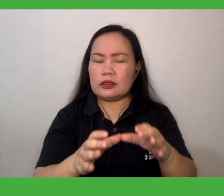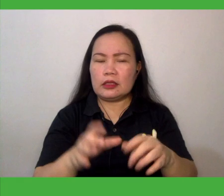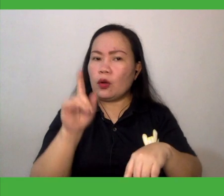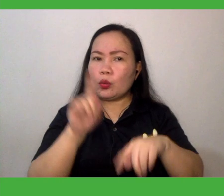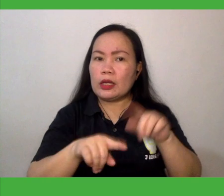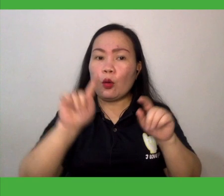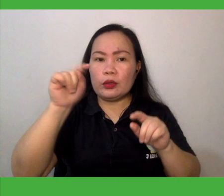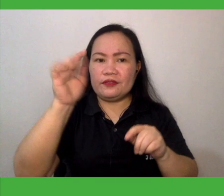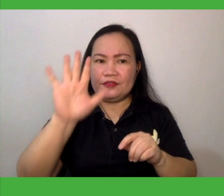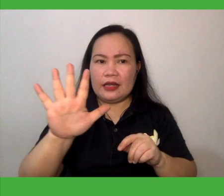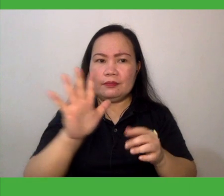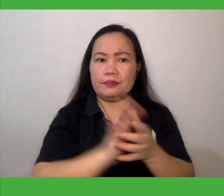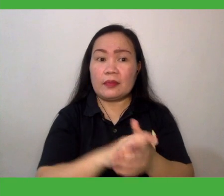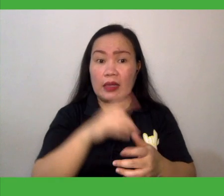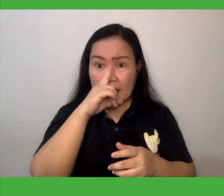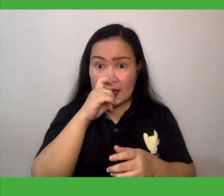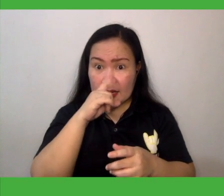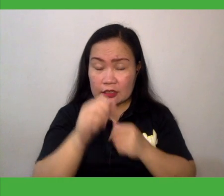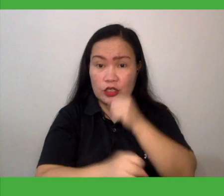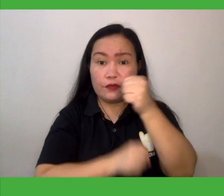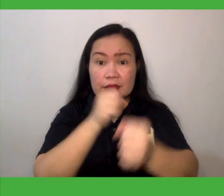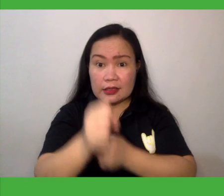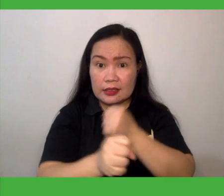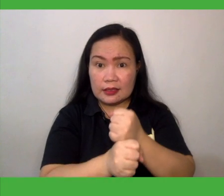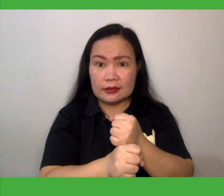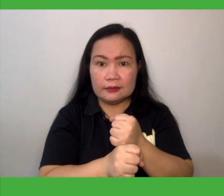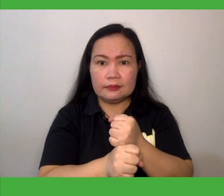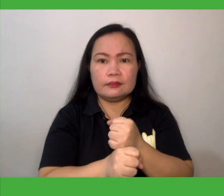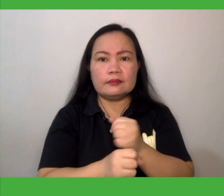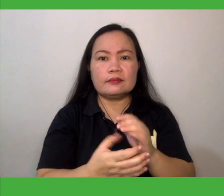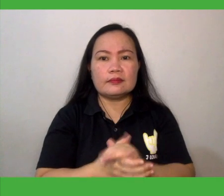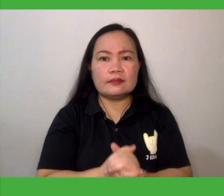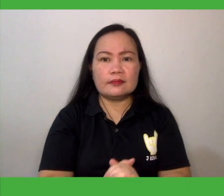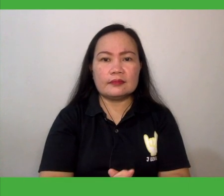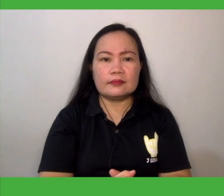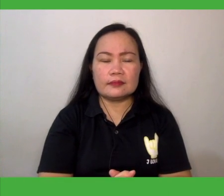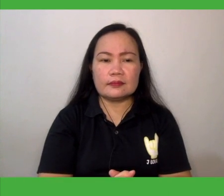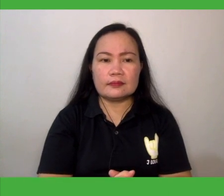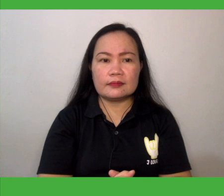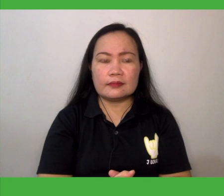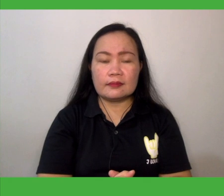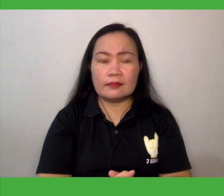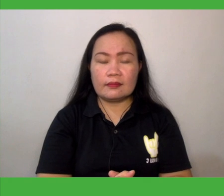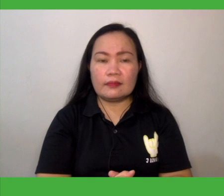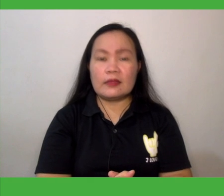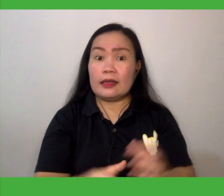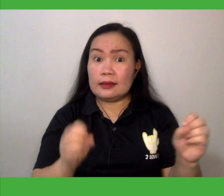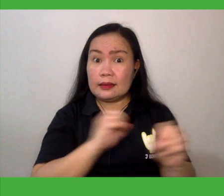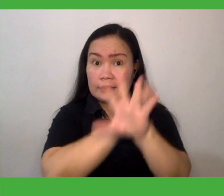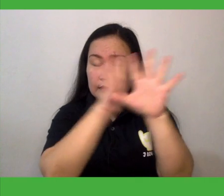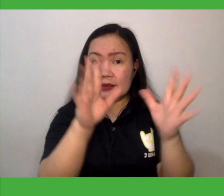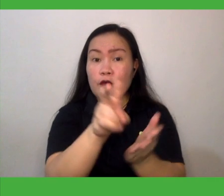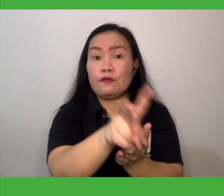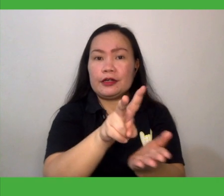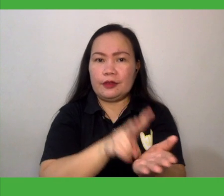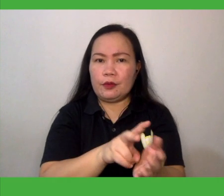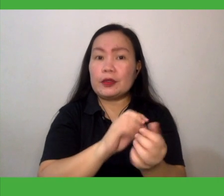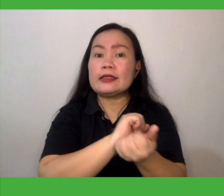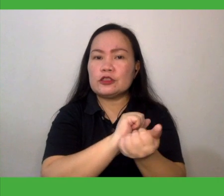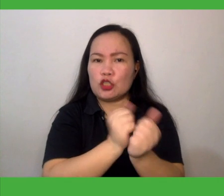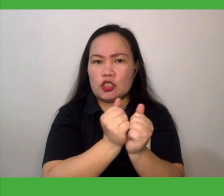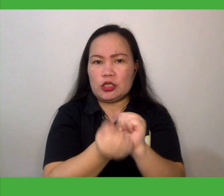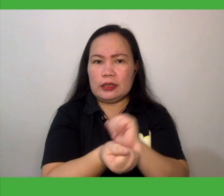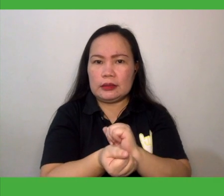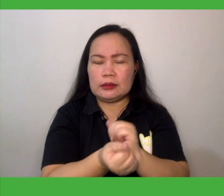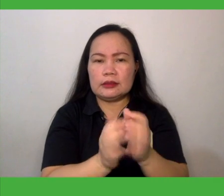9, 10? No, so this is a constant. Age every year, yung edad mo kada taon. Okay,